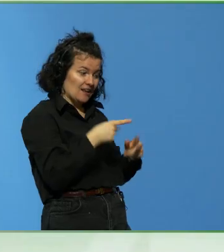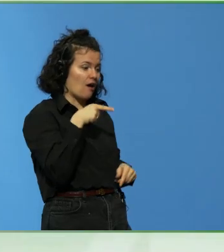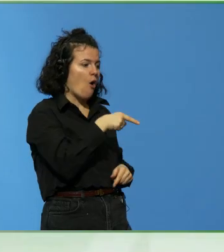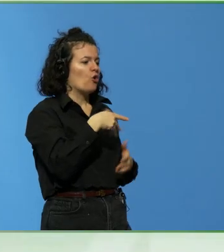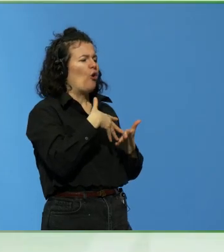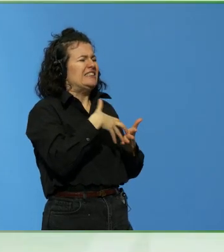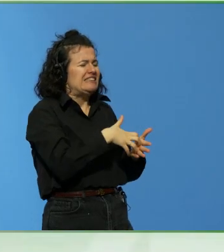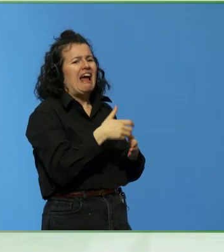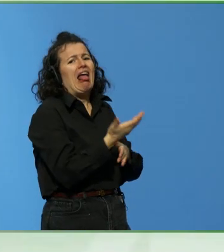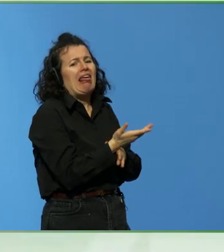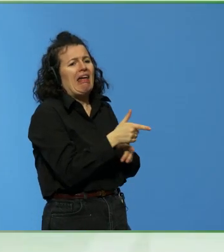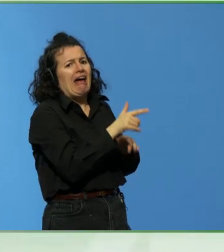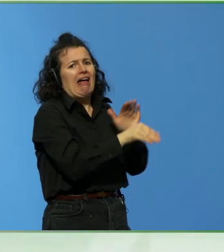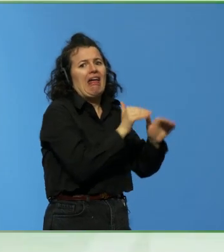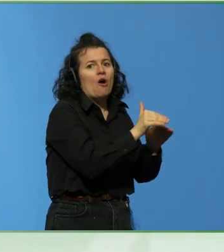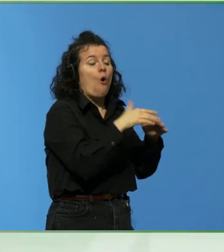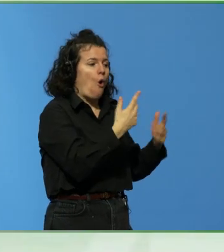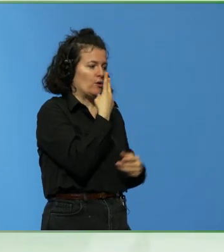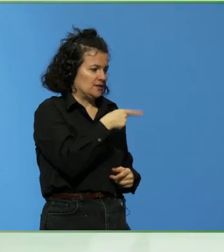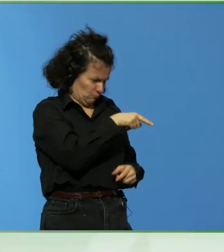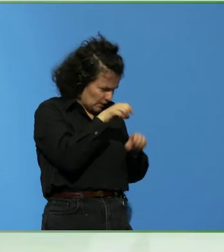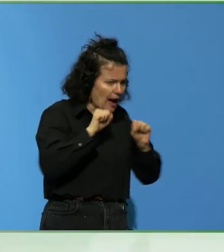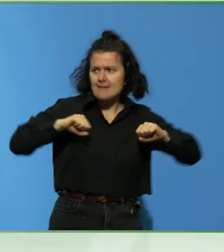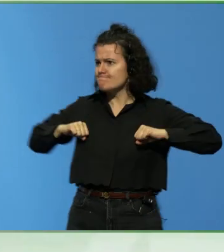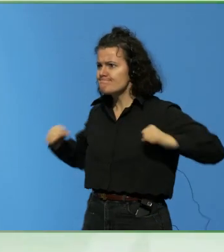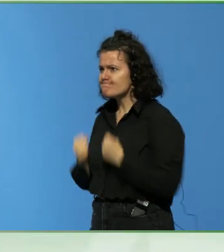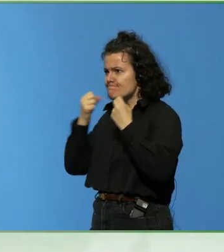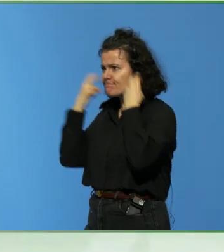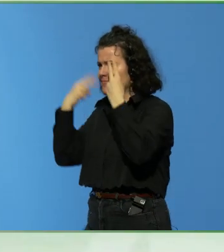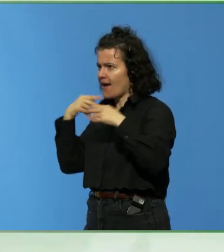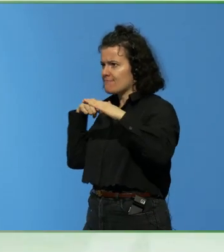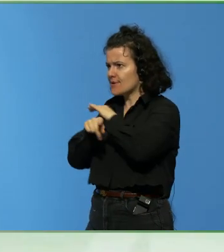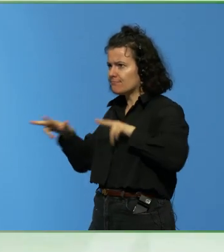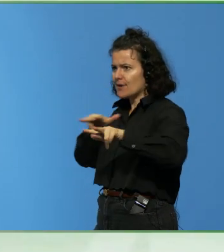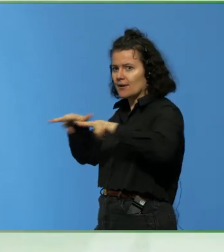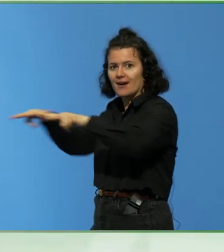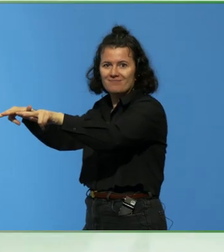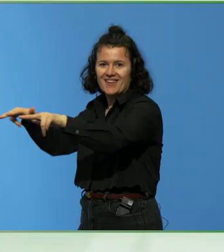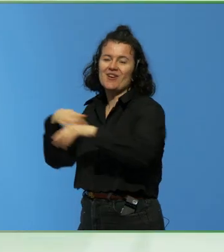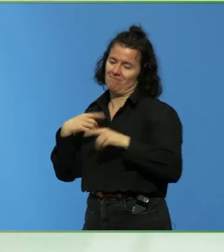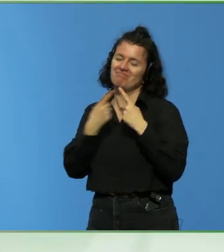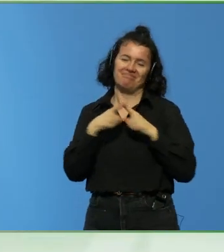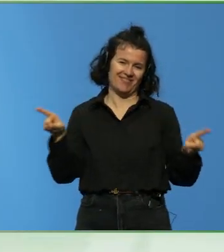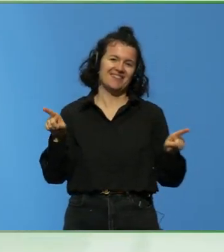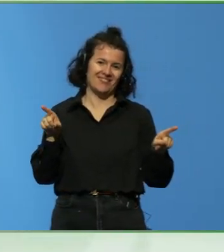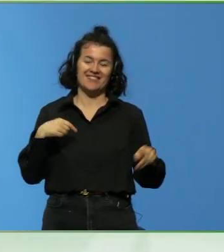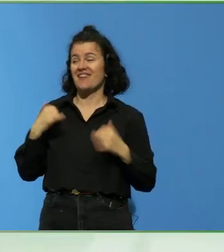welcoming these speakers to the stage and welcoming the next session, Women-Centered Inclusion.